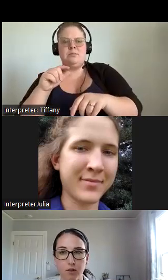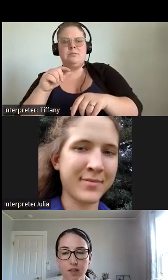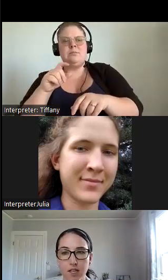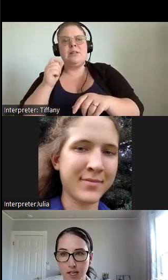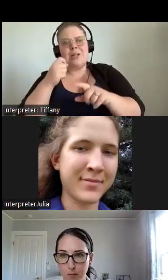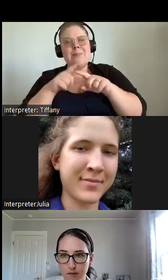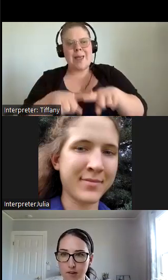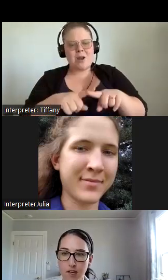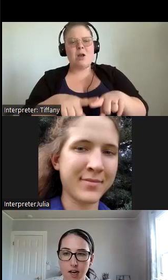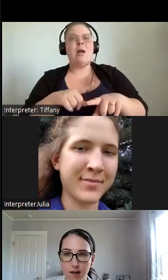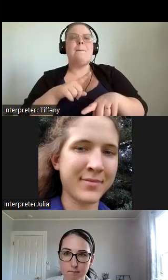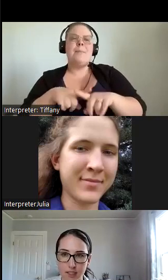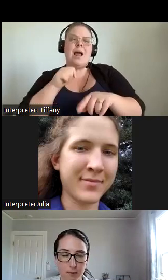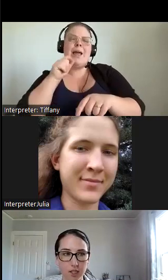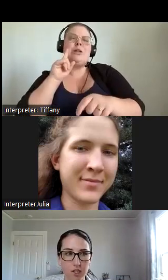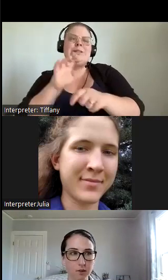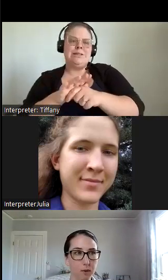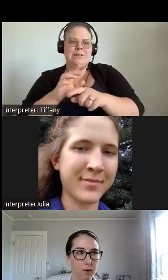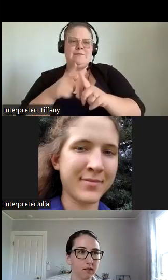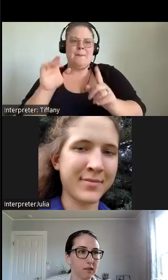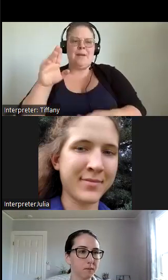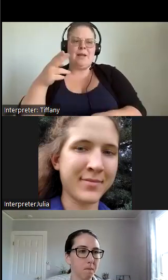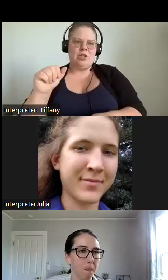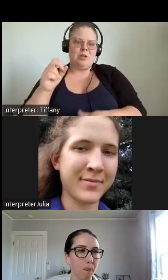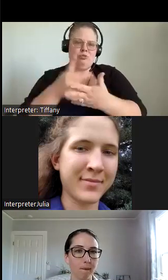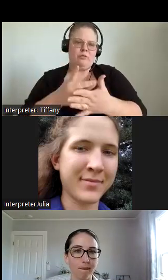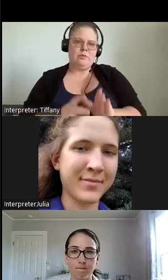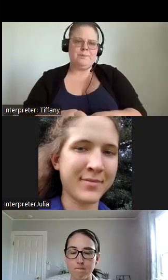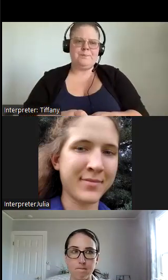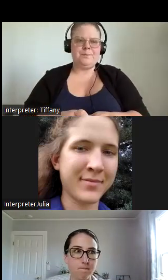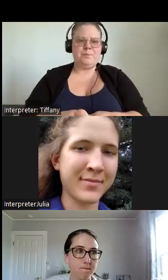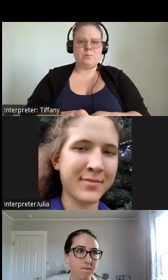we approve and then HCPF is managing those payments.